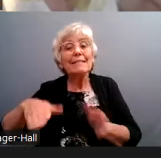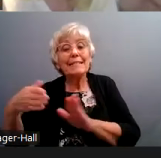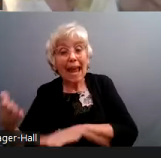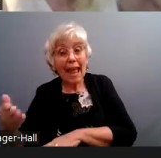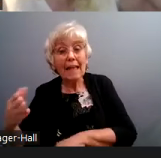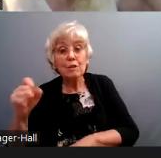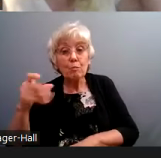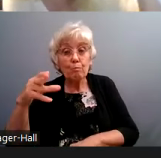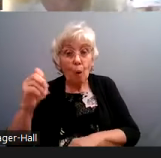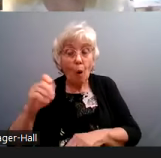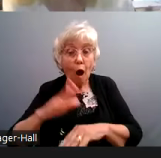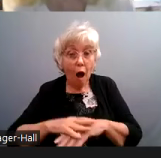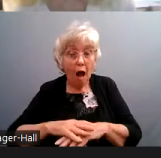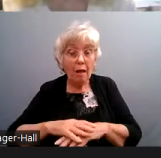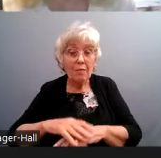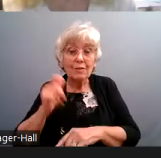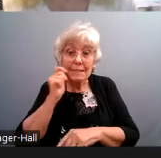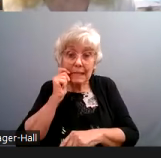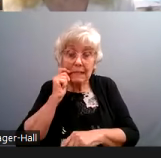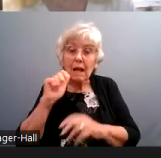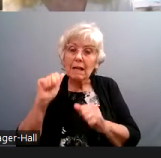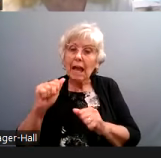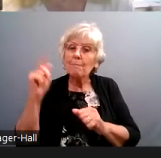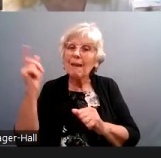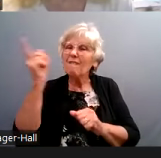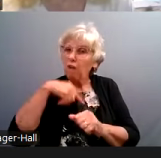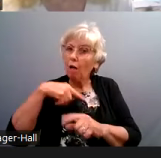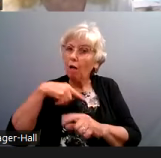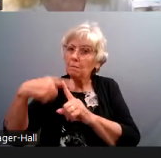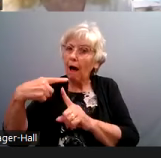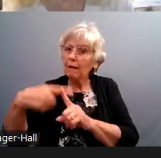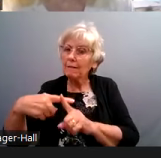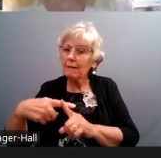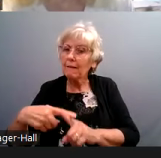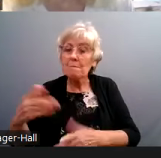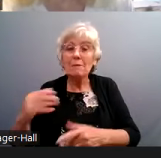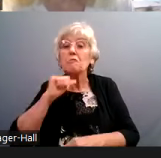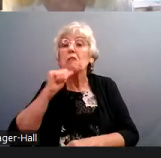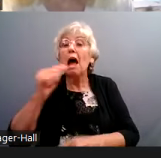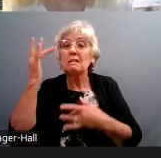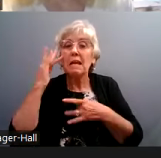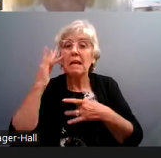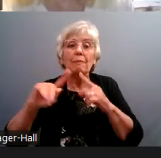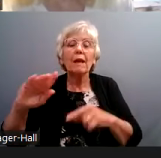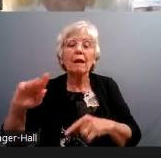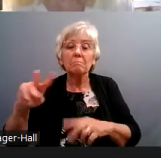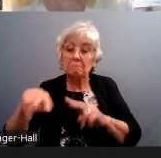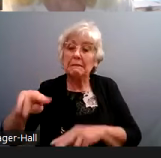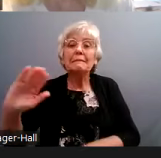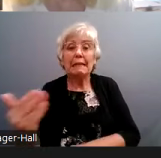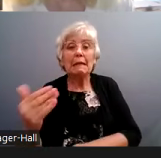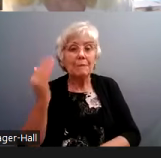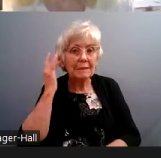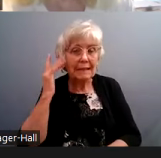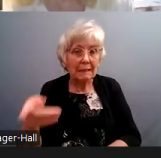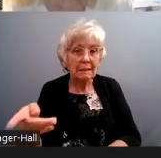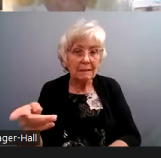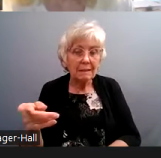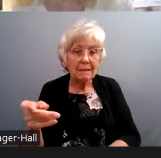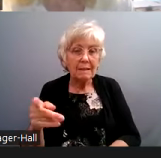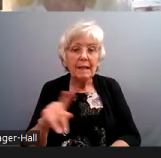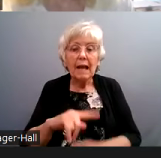it can be a false positive, at the end. But we usually submit these as a group. There's